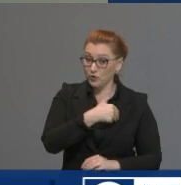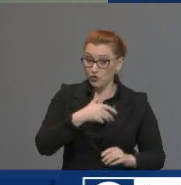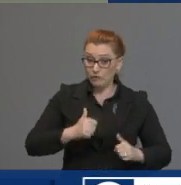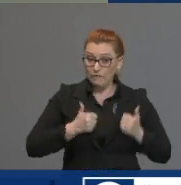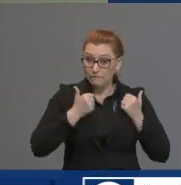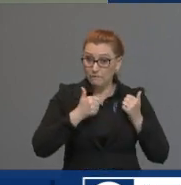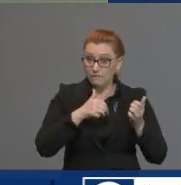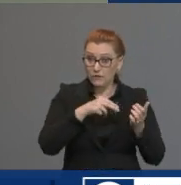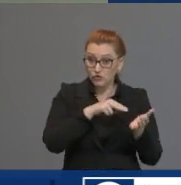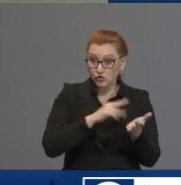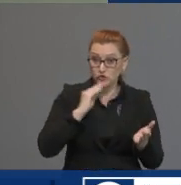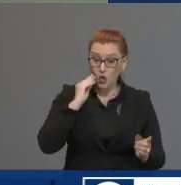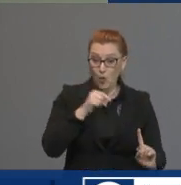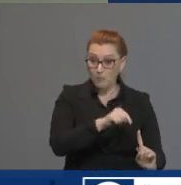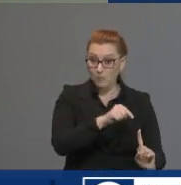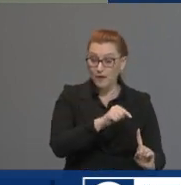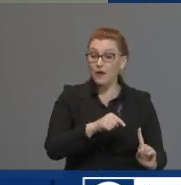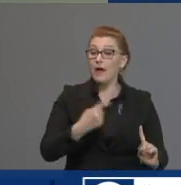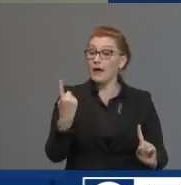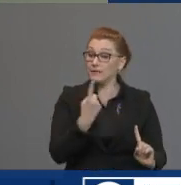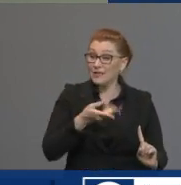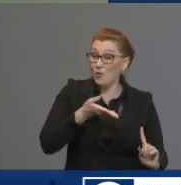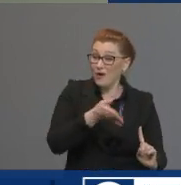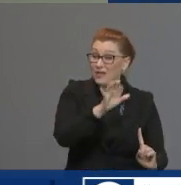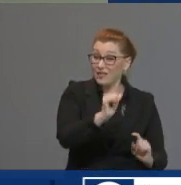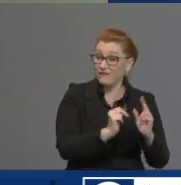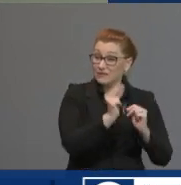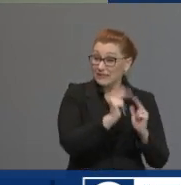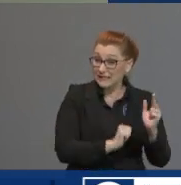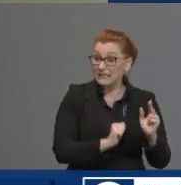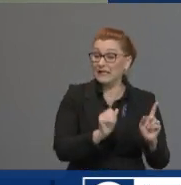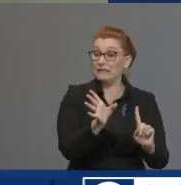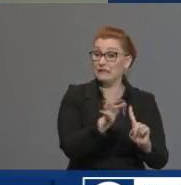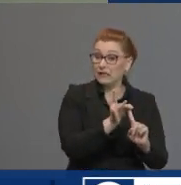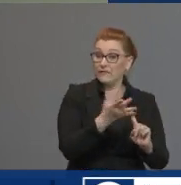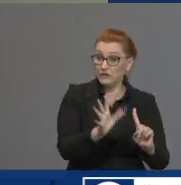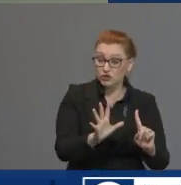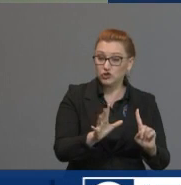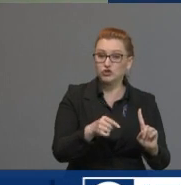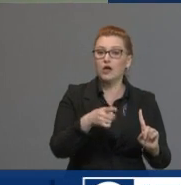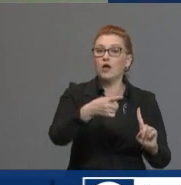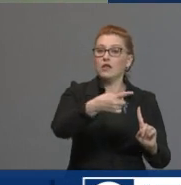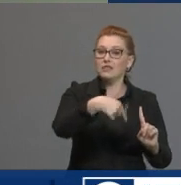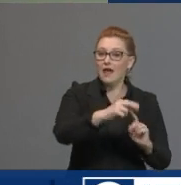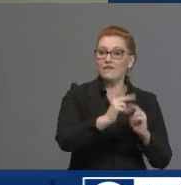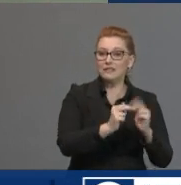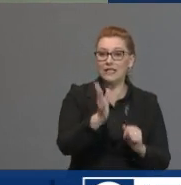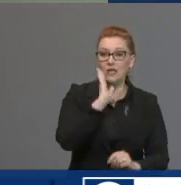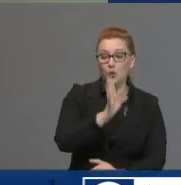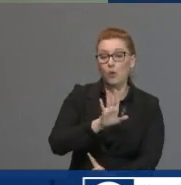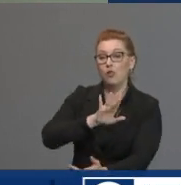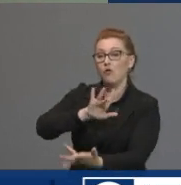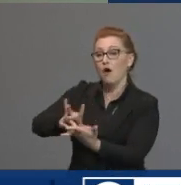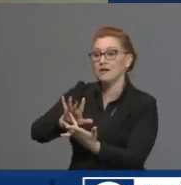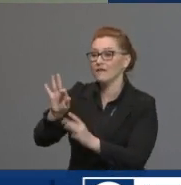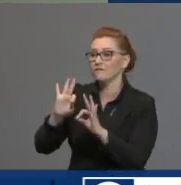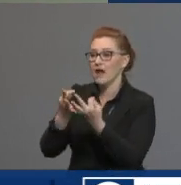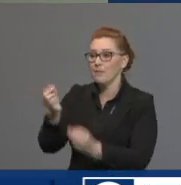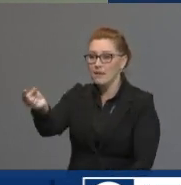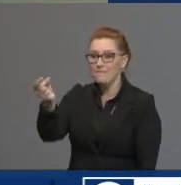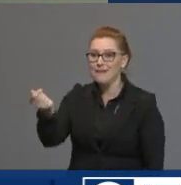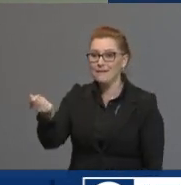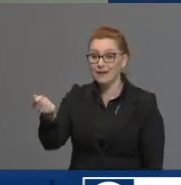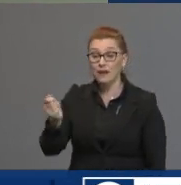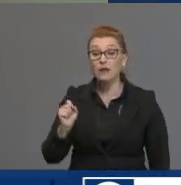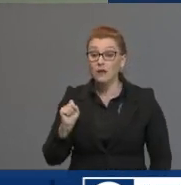facility and COVID-19 is contracted in there, you will be contacted immediately. If your loved